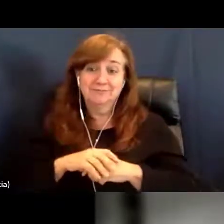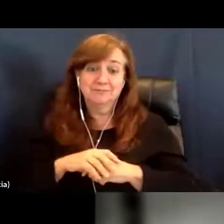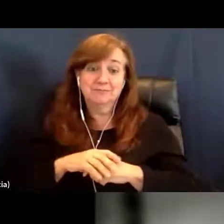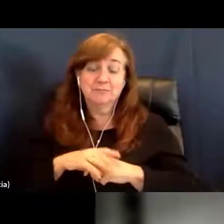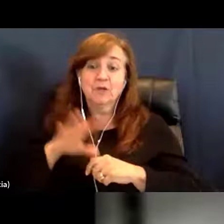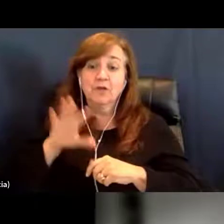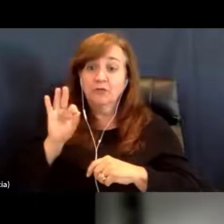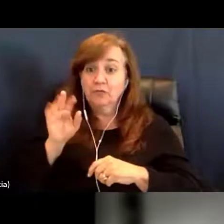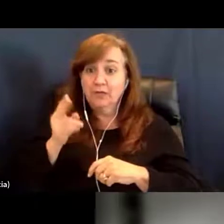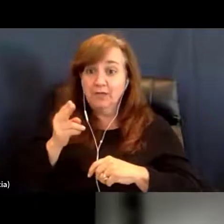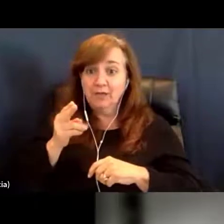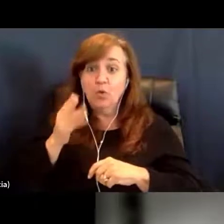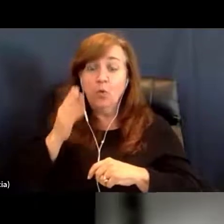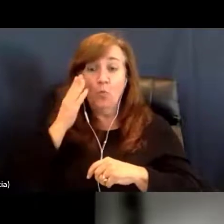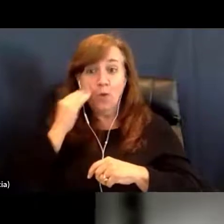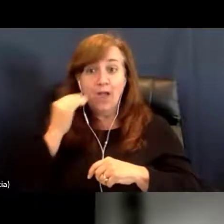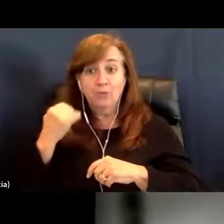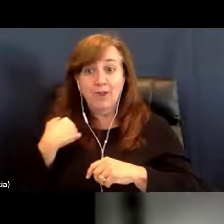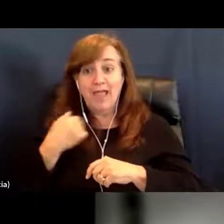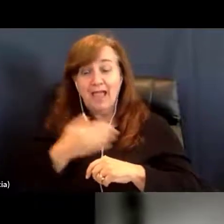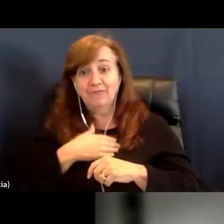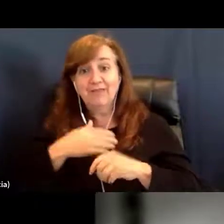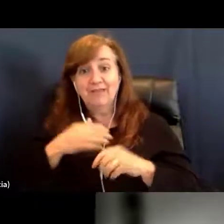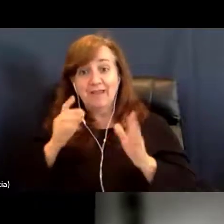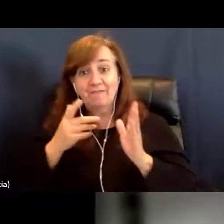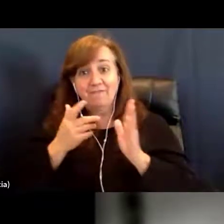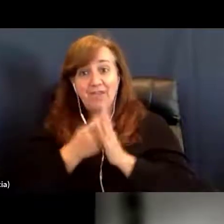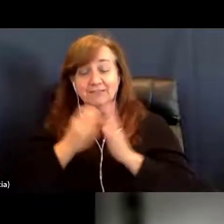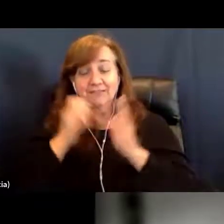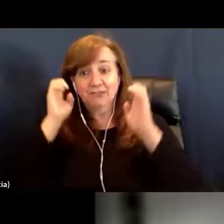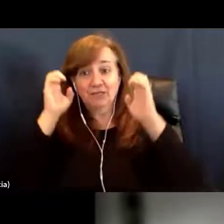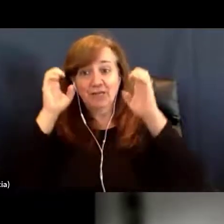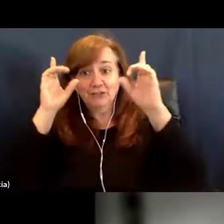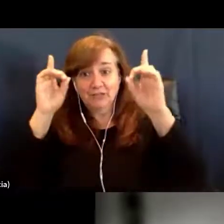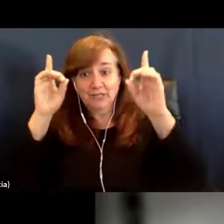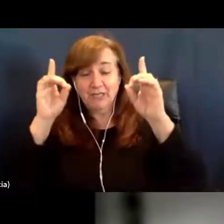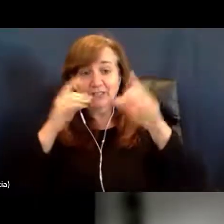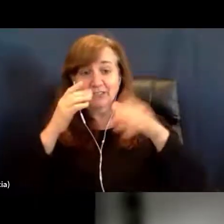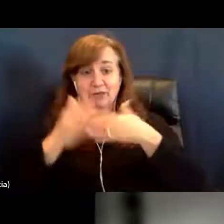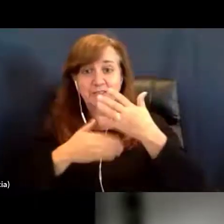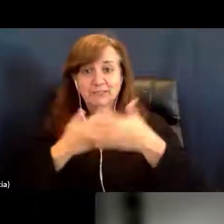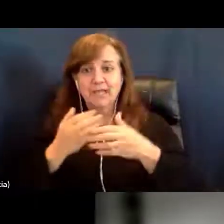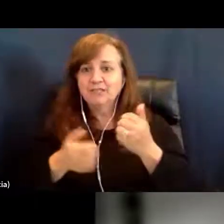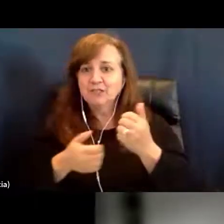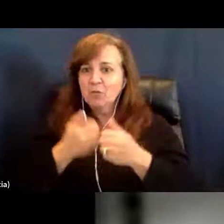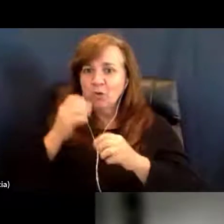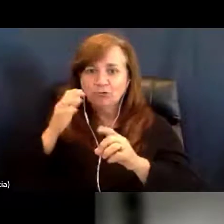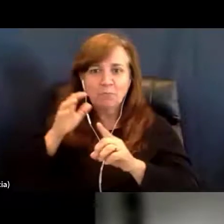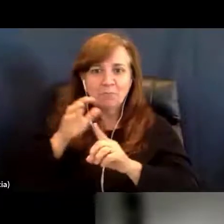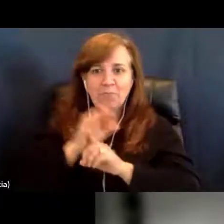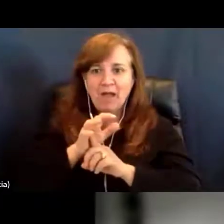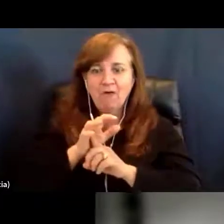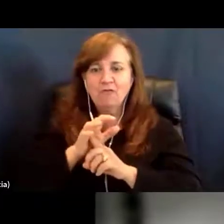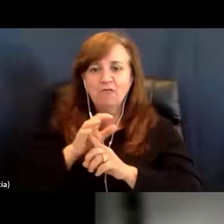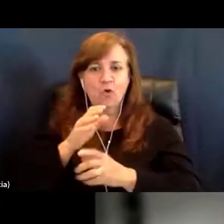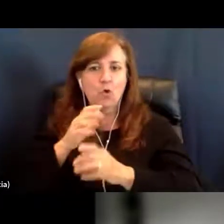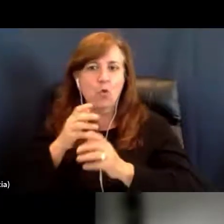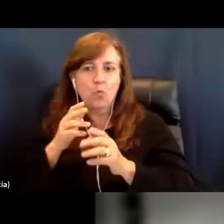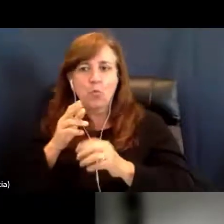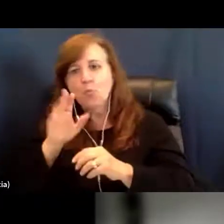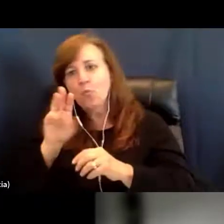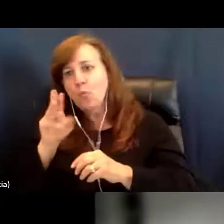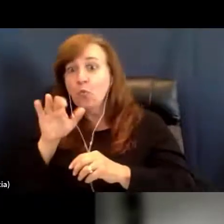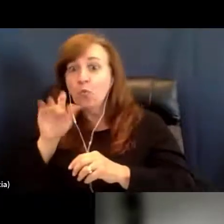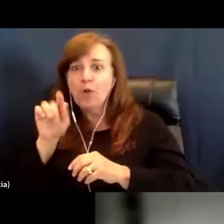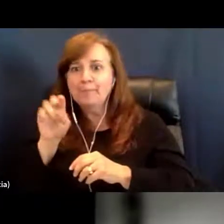Foothill, why we're having a vaccine education series, is we understand that vaccinations are the most powerful weapon that we have to end this pandemic. And I think we as